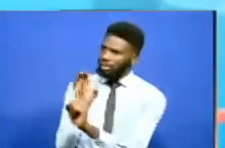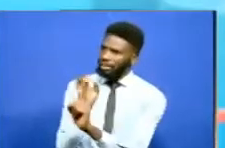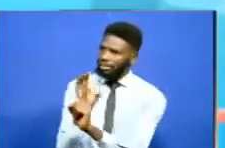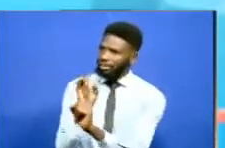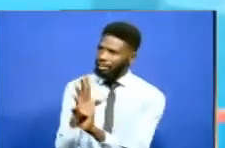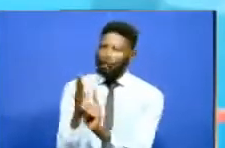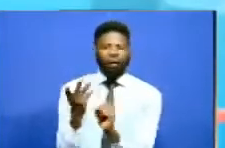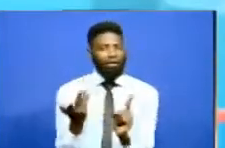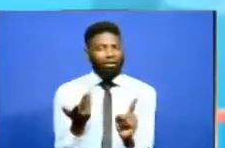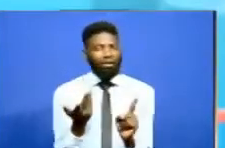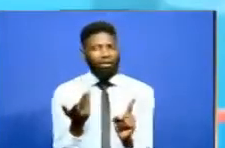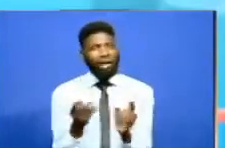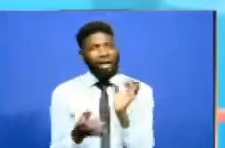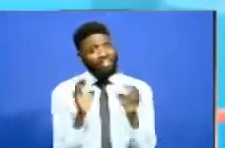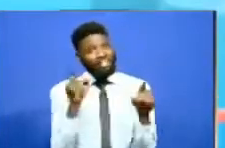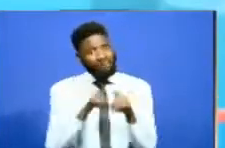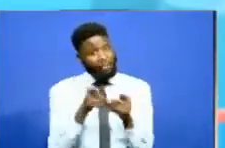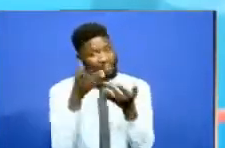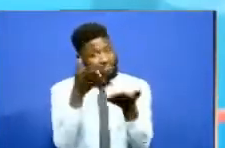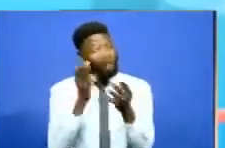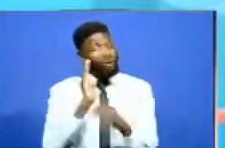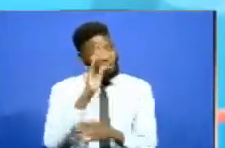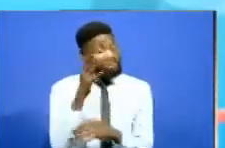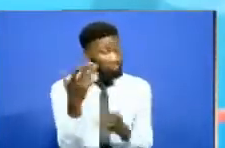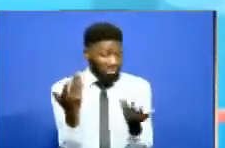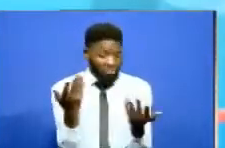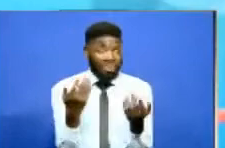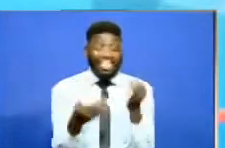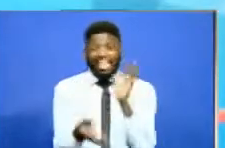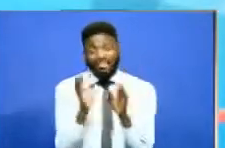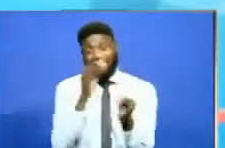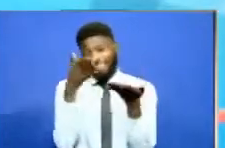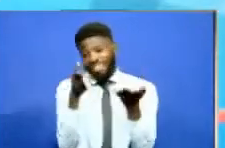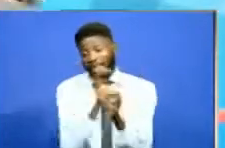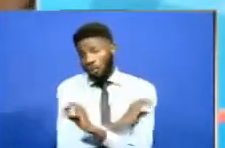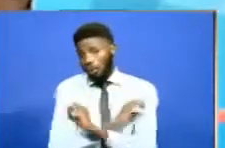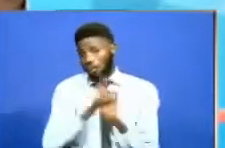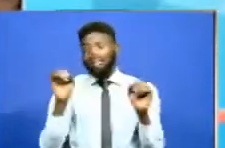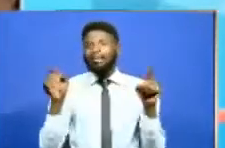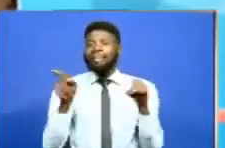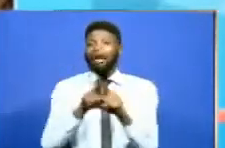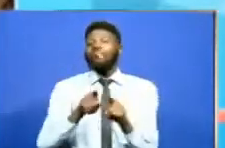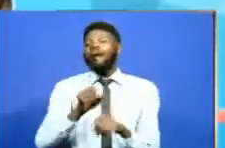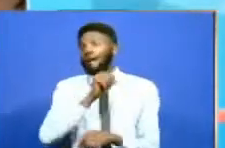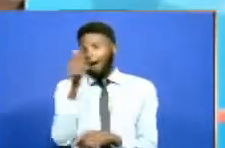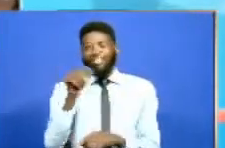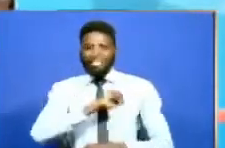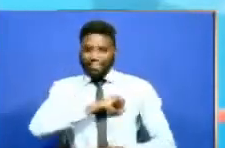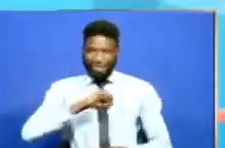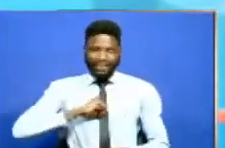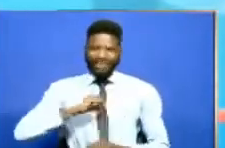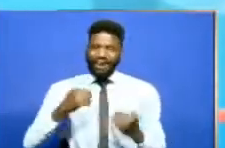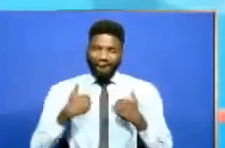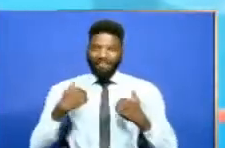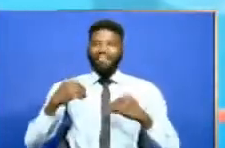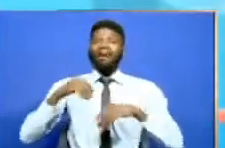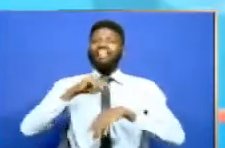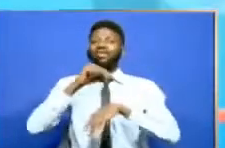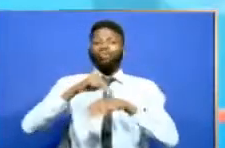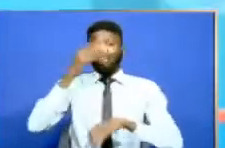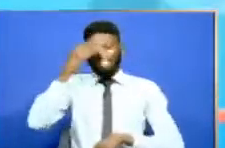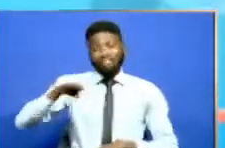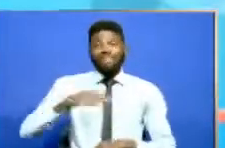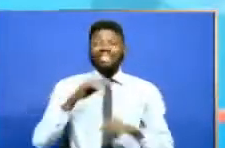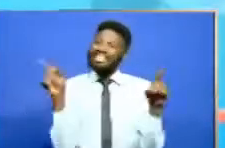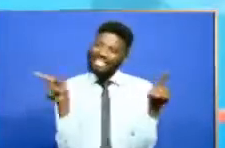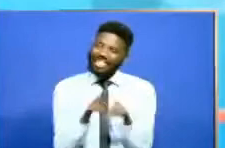forward. If it will still be there. Yeah. But if it is not there, there will be Senate seats at the National Assembly. And there are